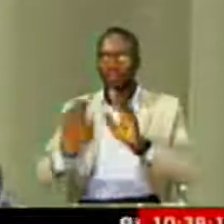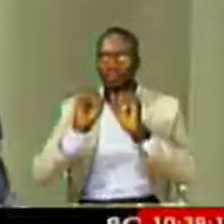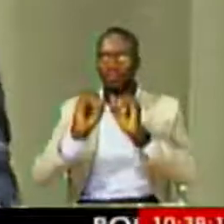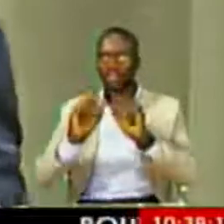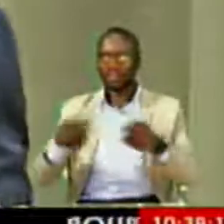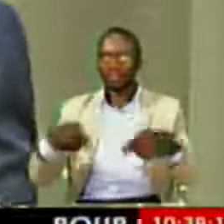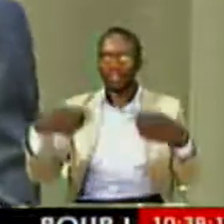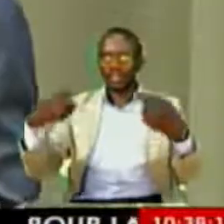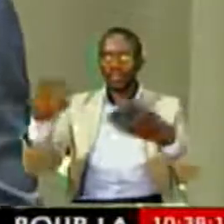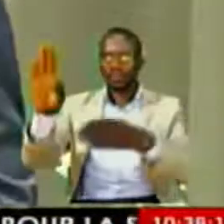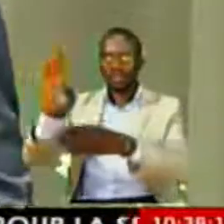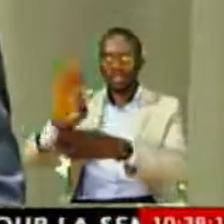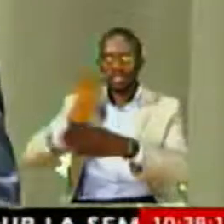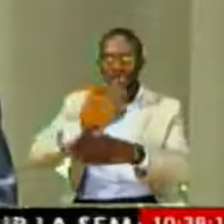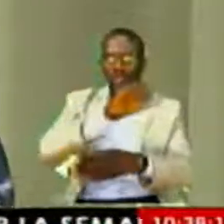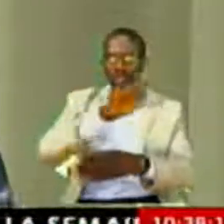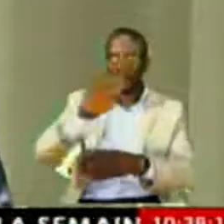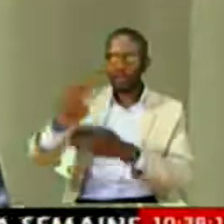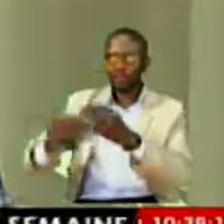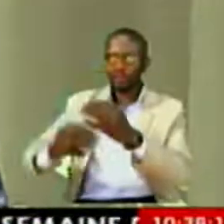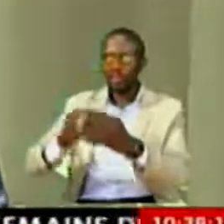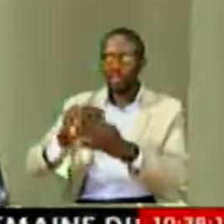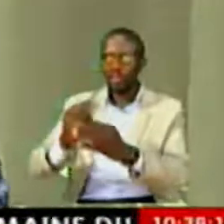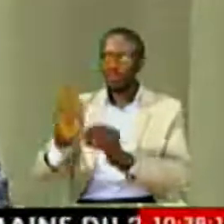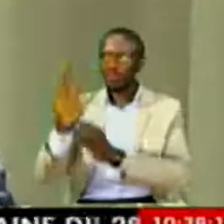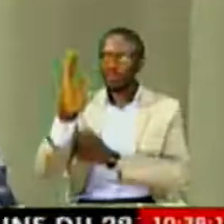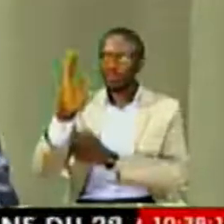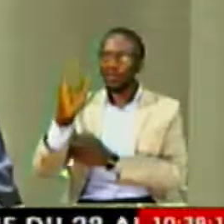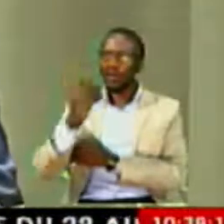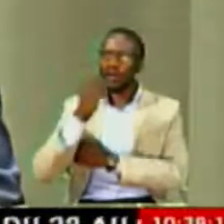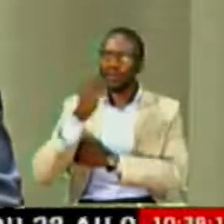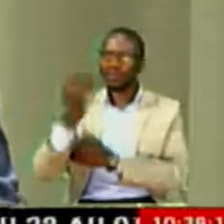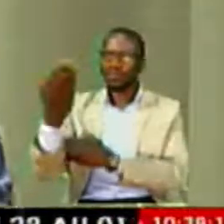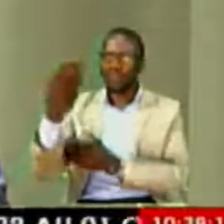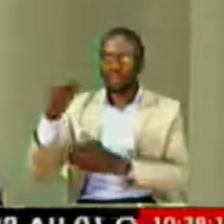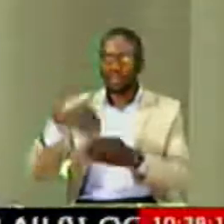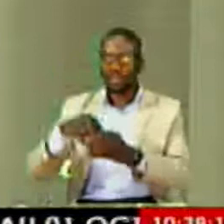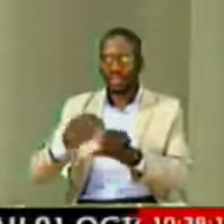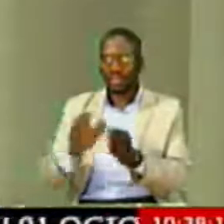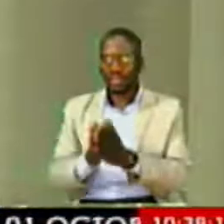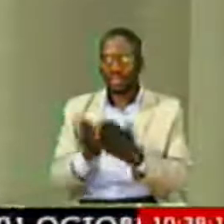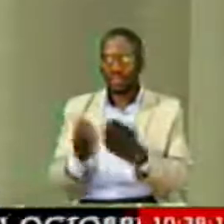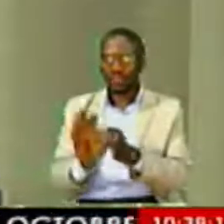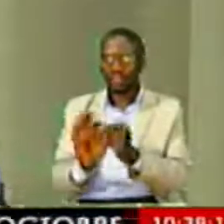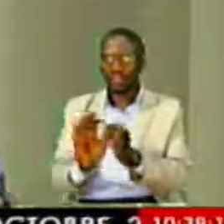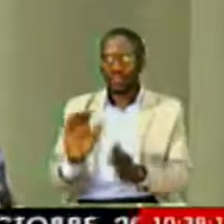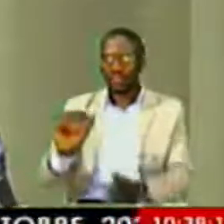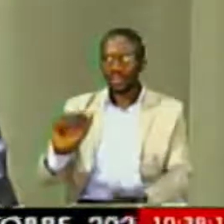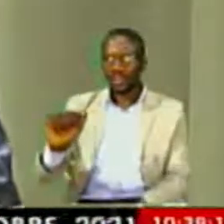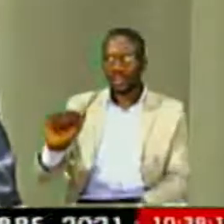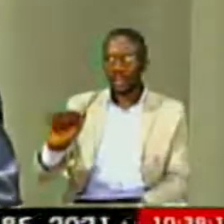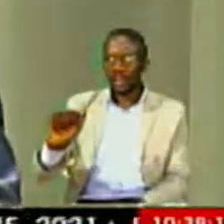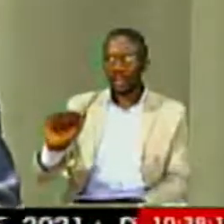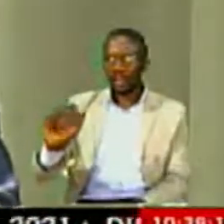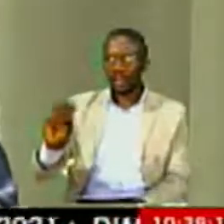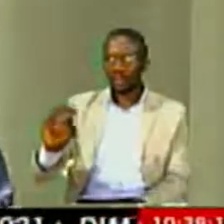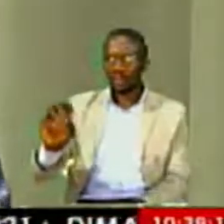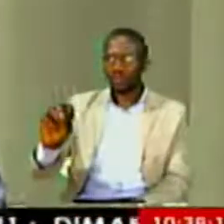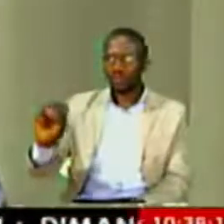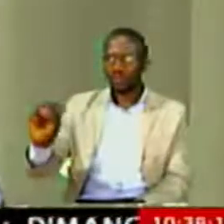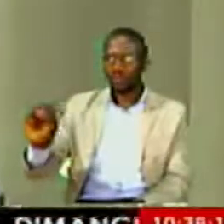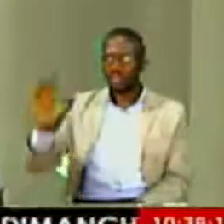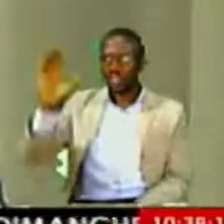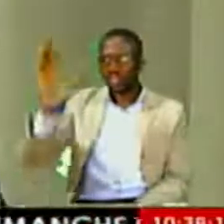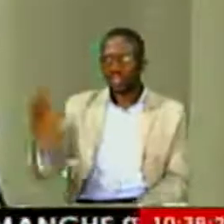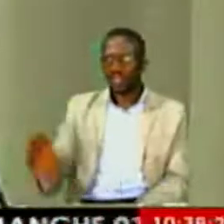to churches. Dieu avait dit dans le livre d'Amos. God said in the book of Amos, chapitre 8, verset 11, chapter 8, verse 11, il enverrait la